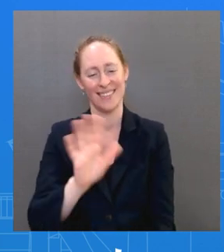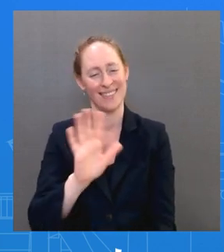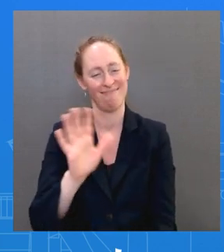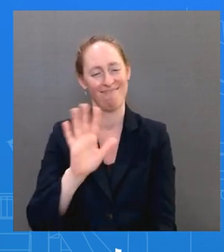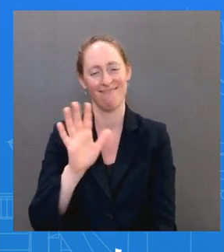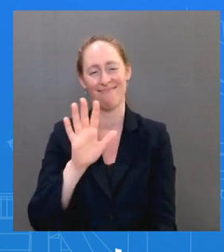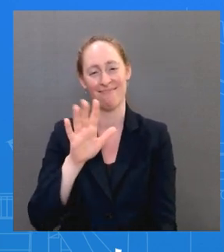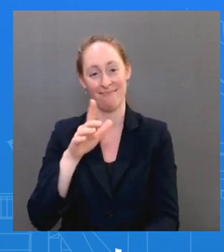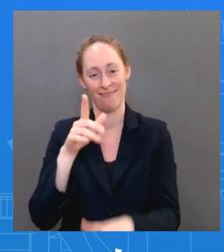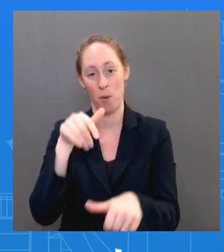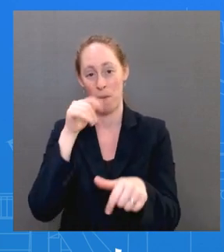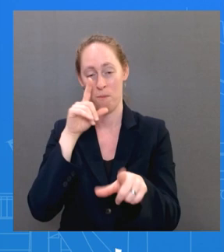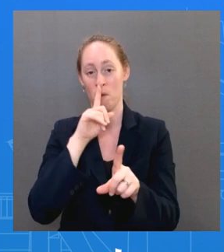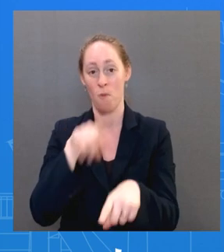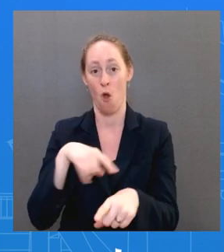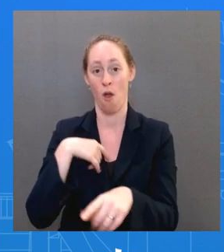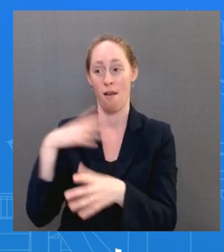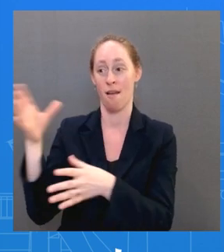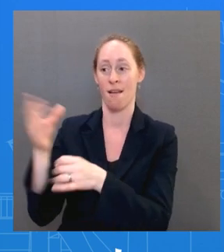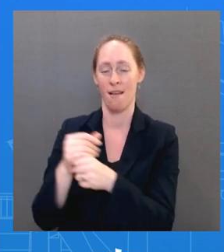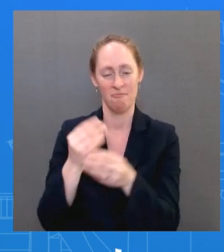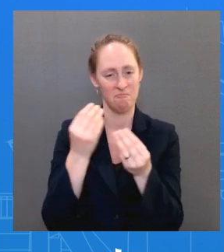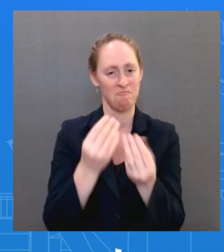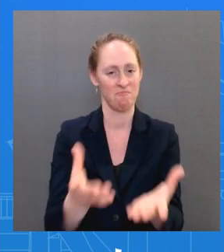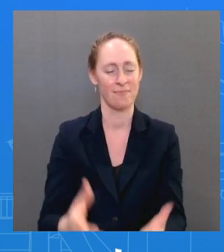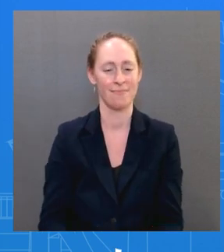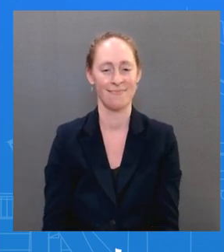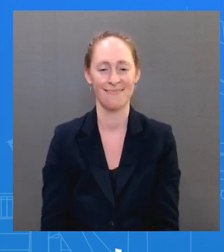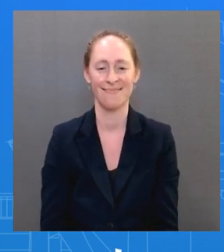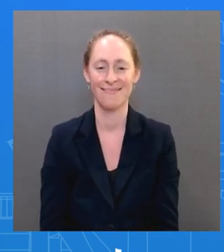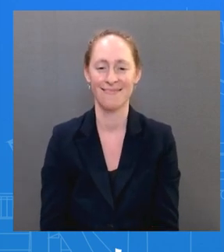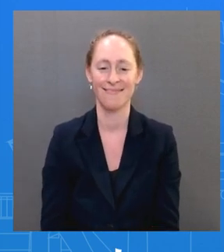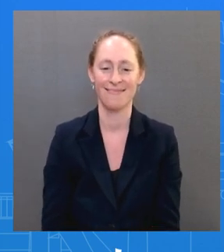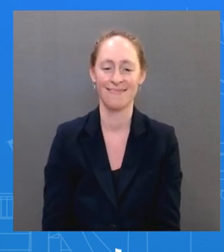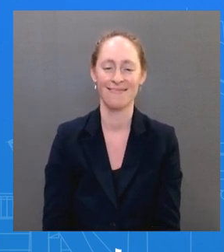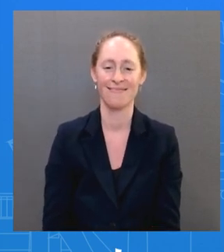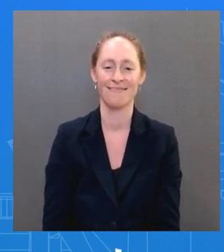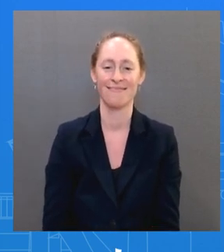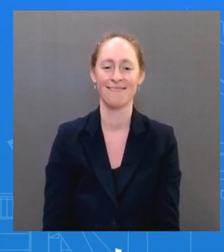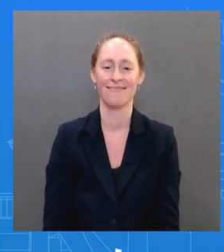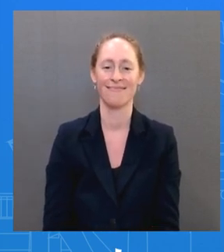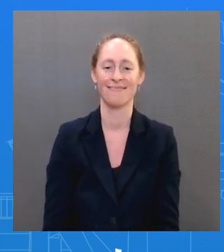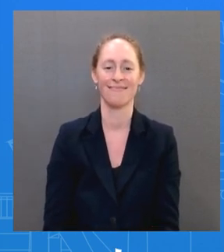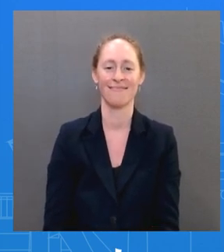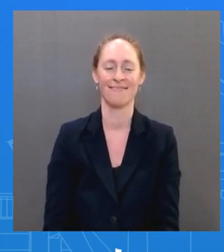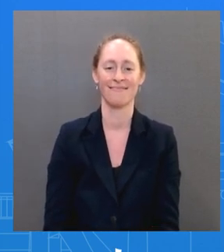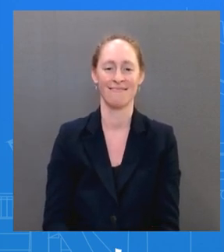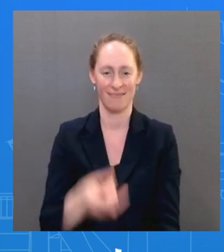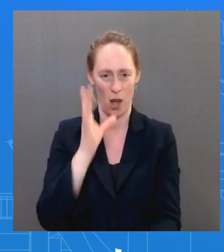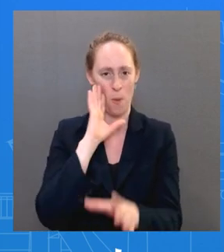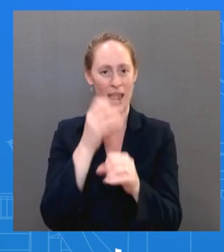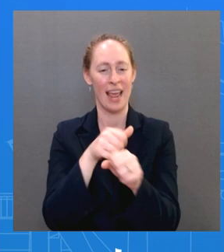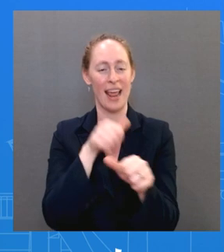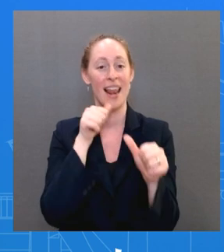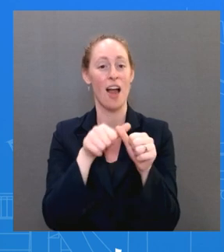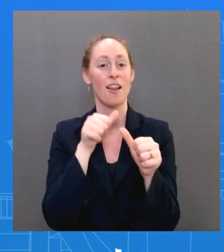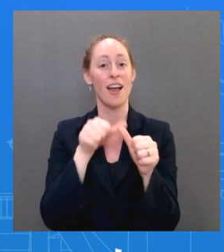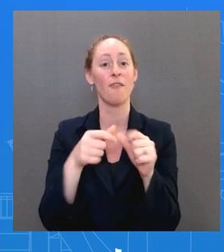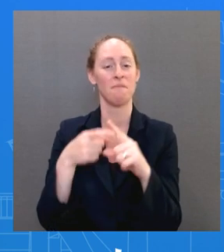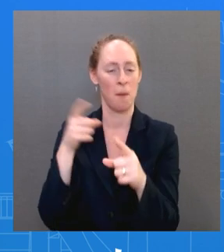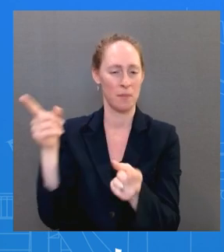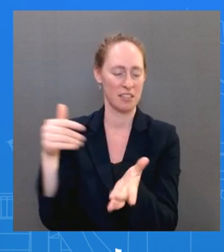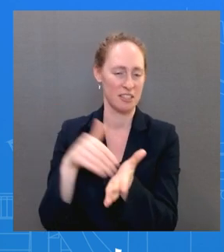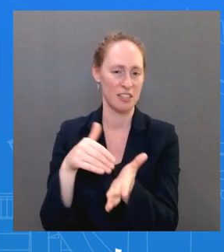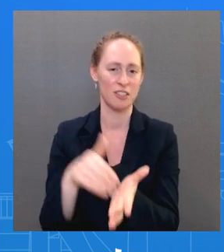any information about his health. But I just want to reiterate this. The president is improving. He